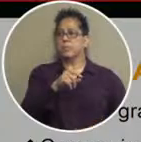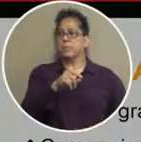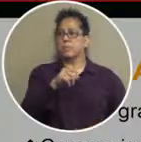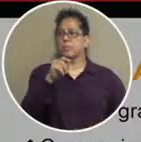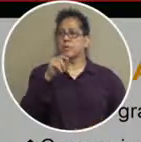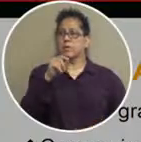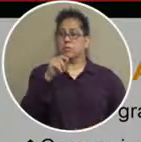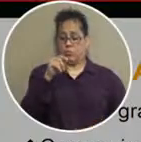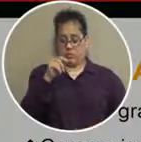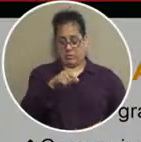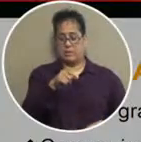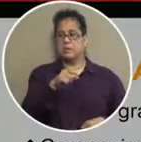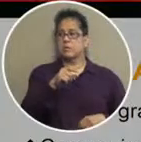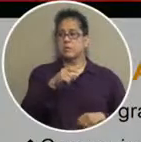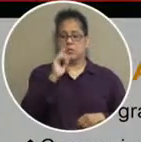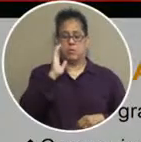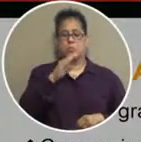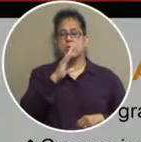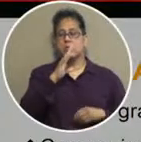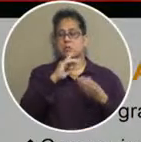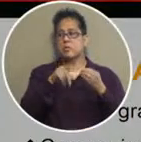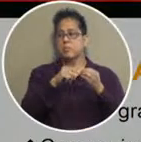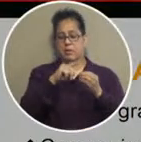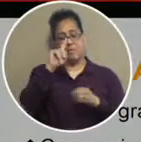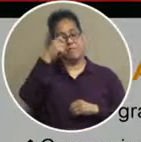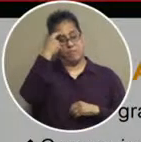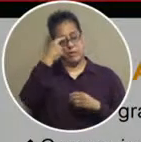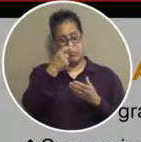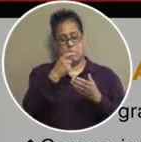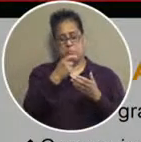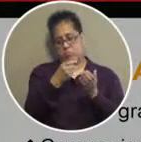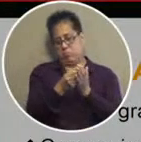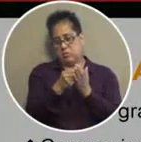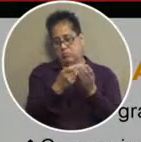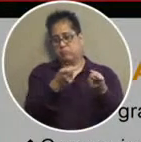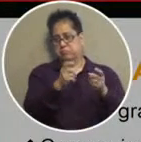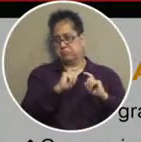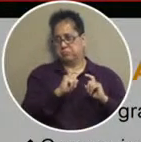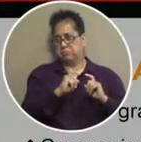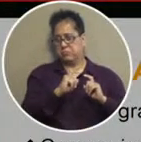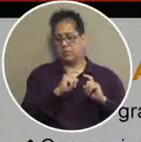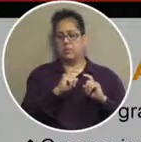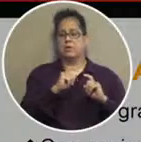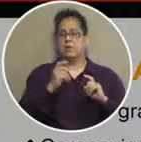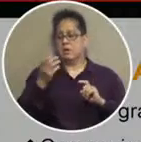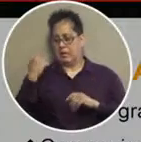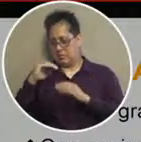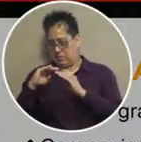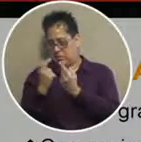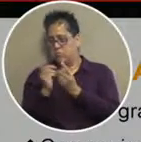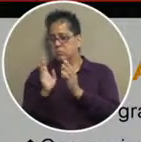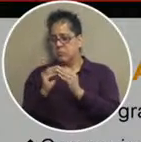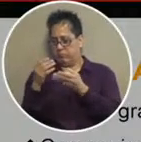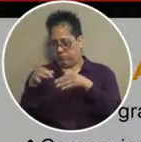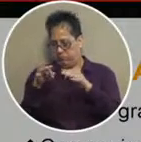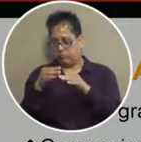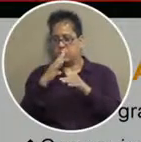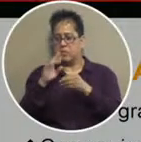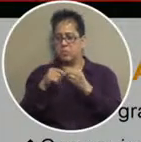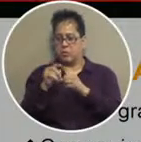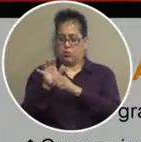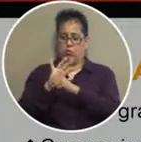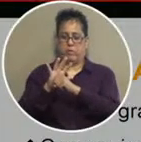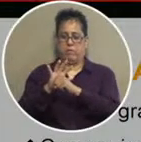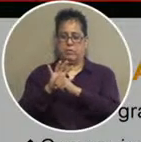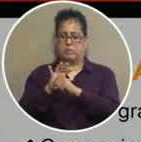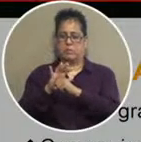So this section of the presentation, I'm going to talk about the federal grants that we've been awarded. We spent some time at the last council meeting talking about the Coronavirus Relief Fund